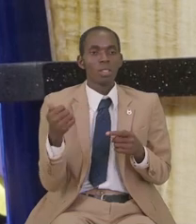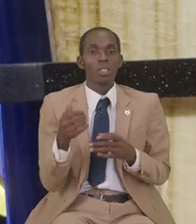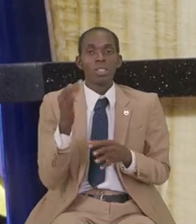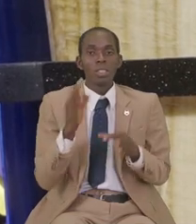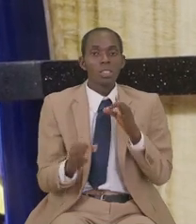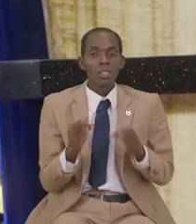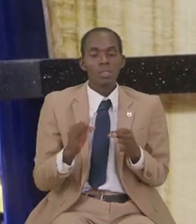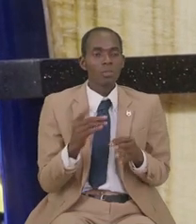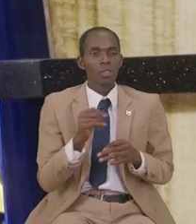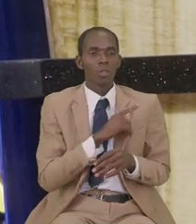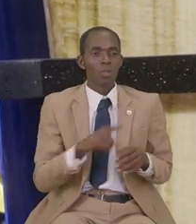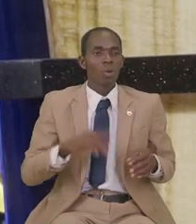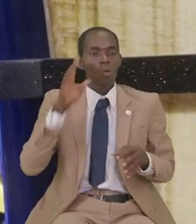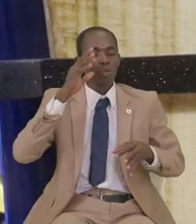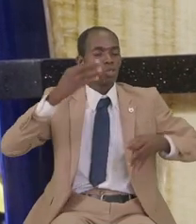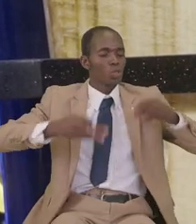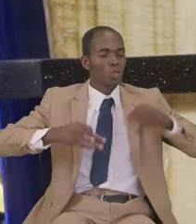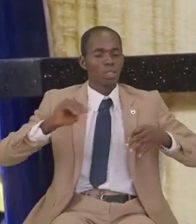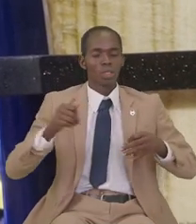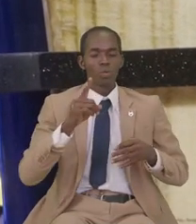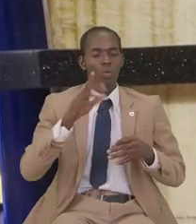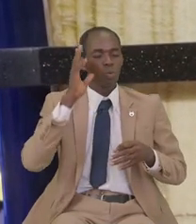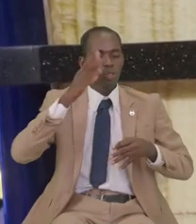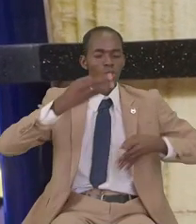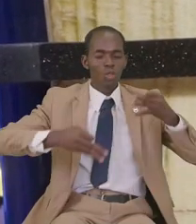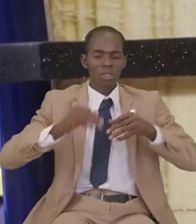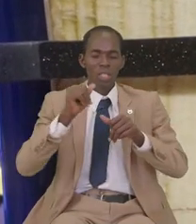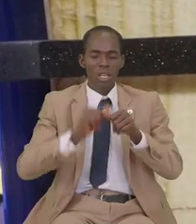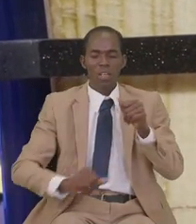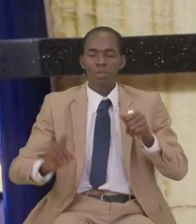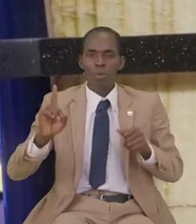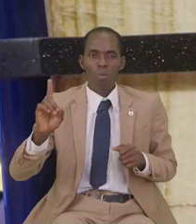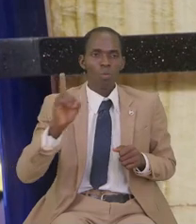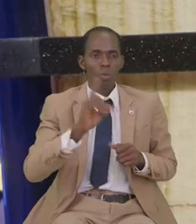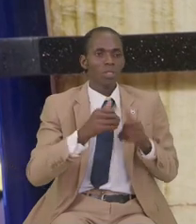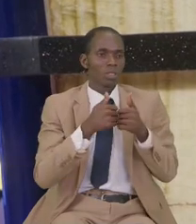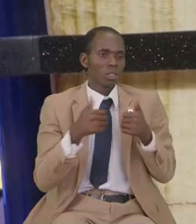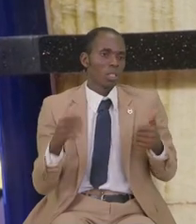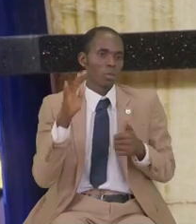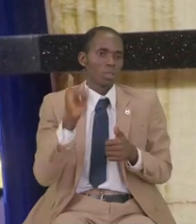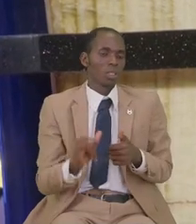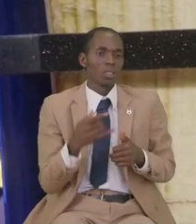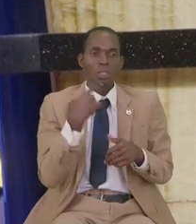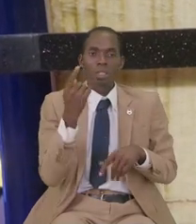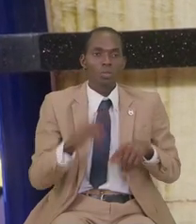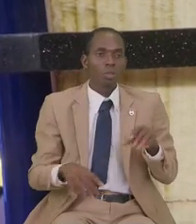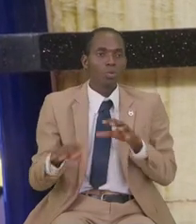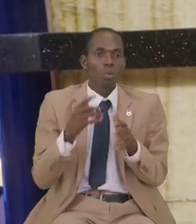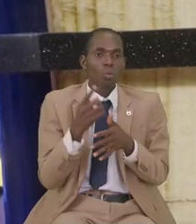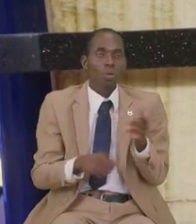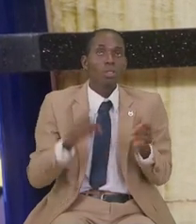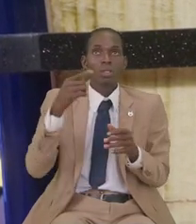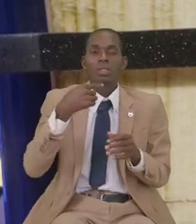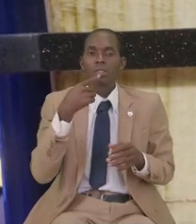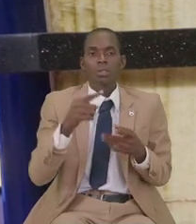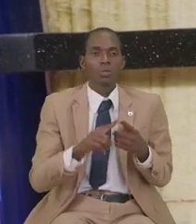to judge everybody. And now we're paralyzing. He cannot do what he said he will do. They